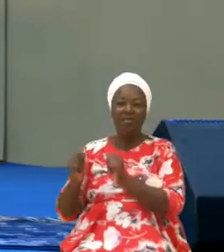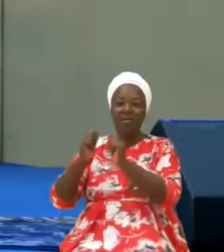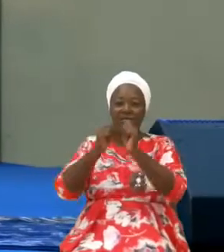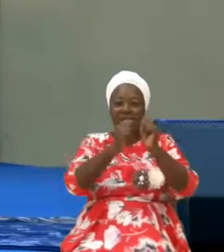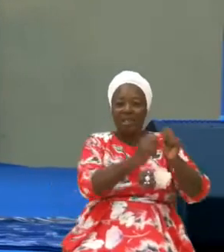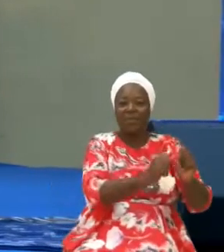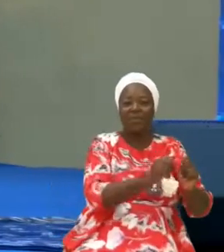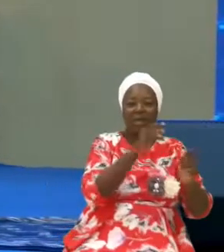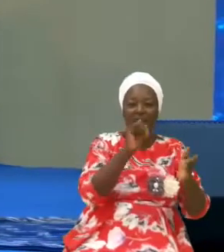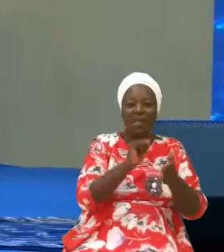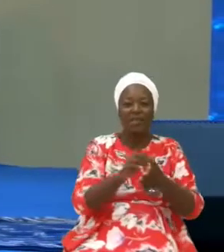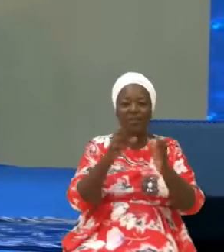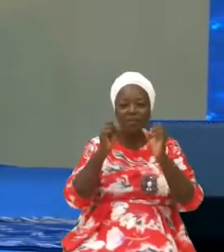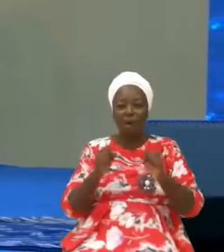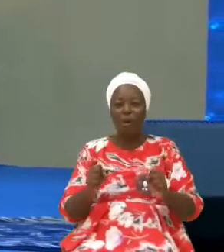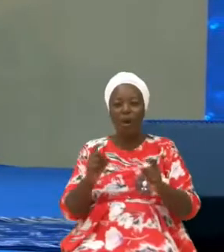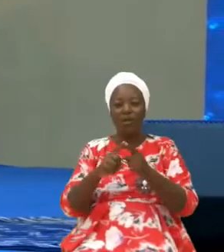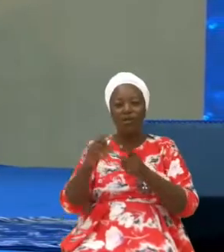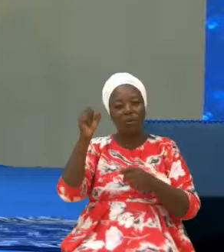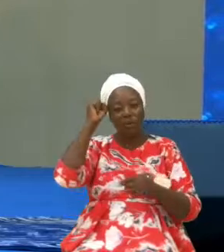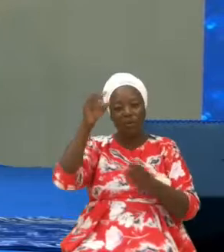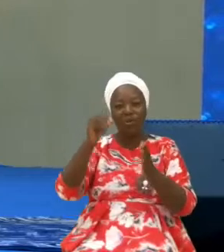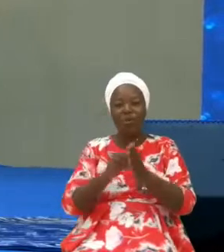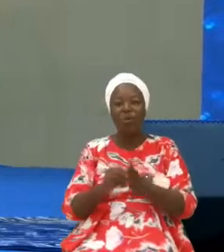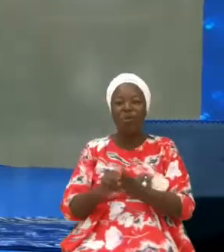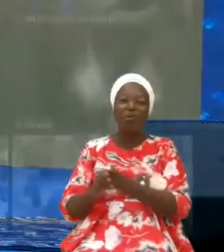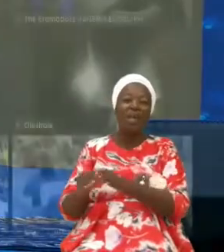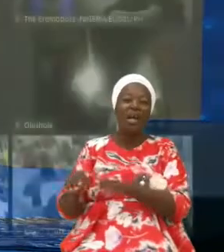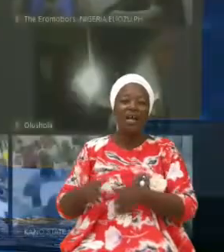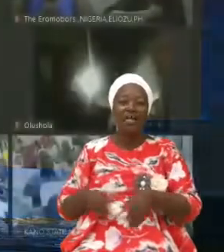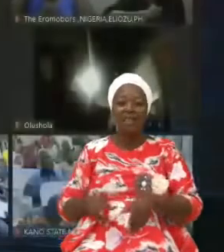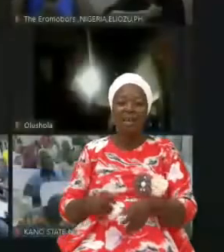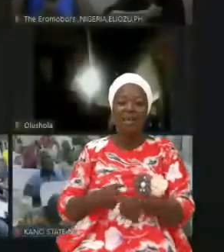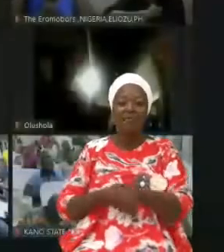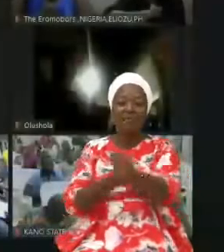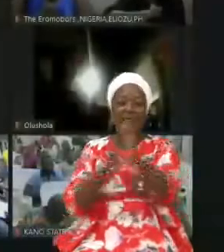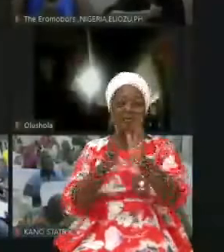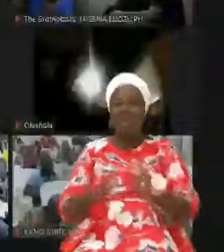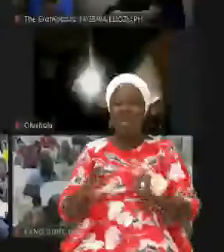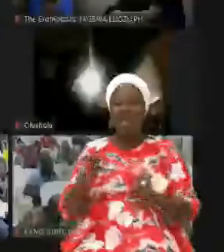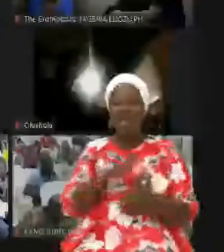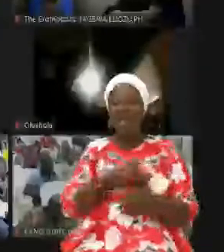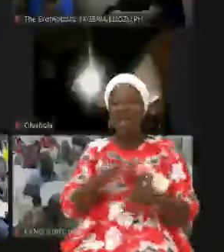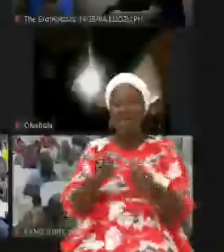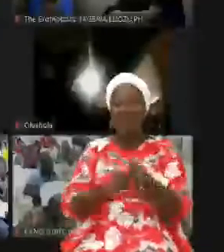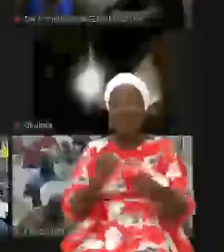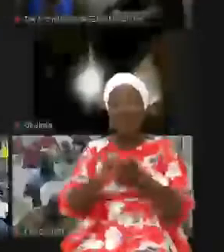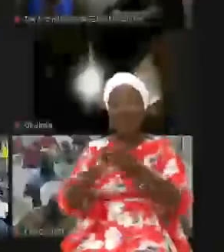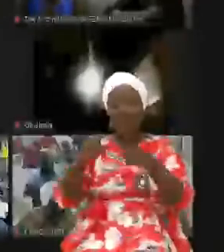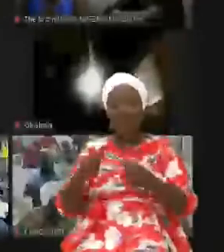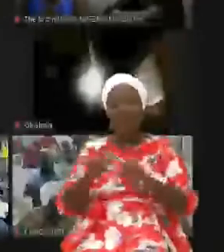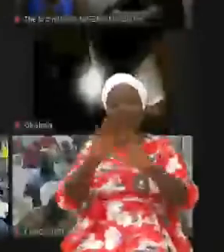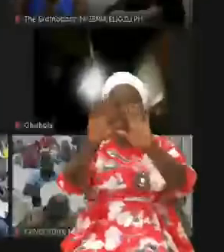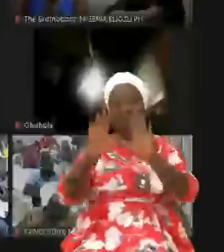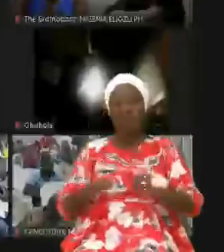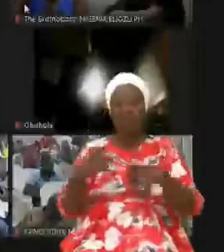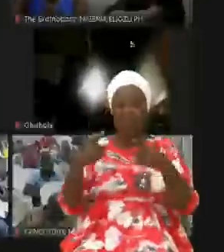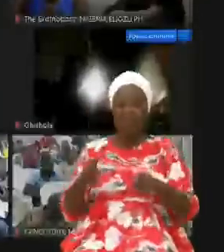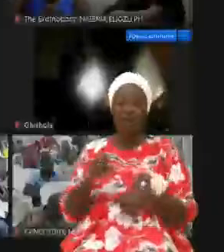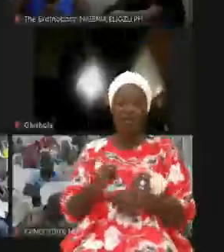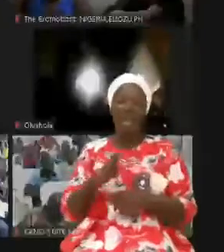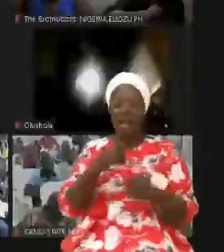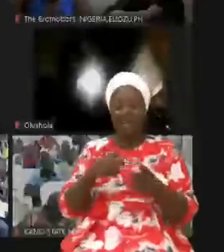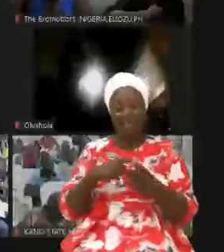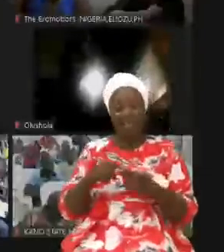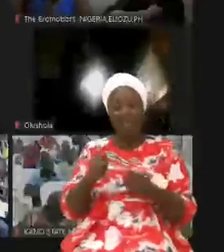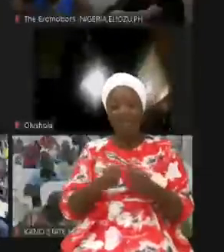and then he transferred the power to his own disciples, and everywhere they met, wonders took